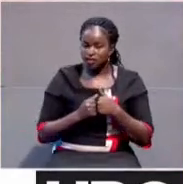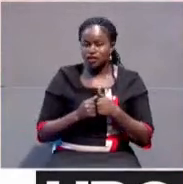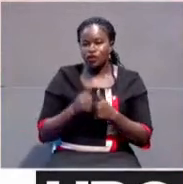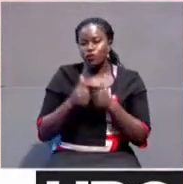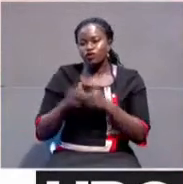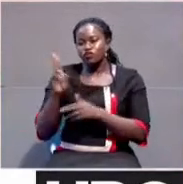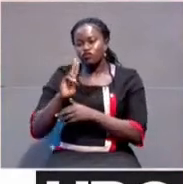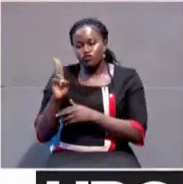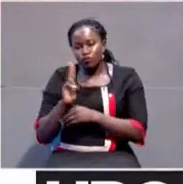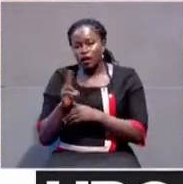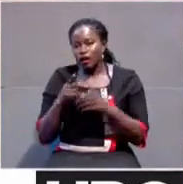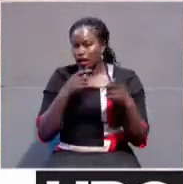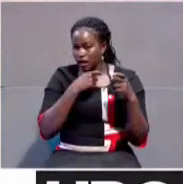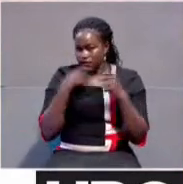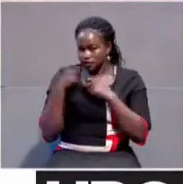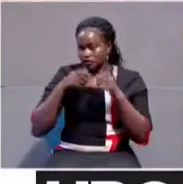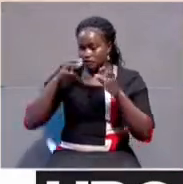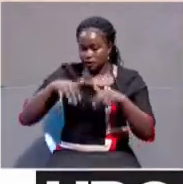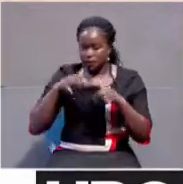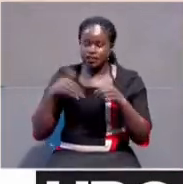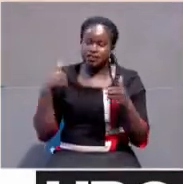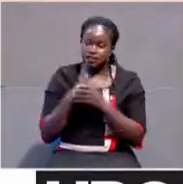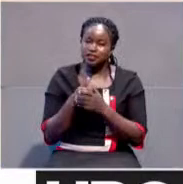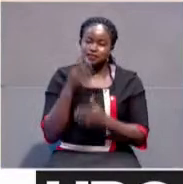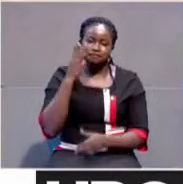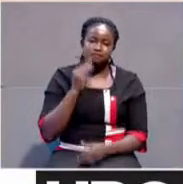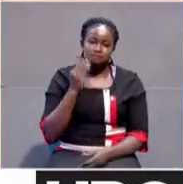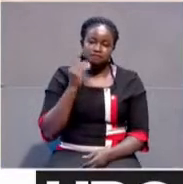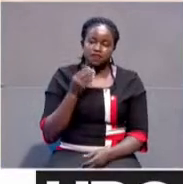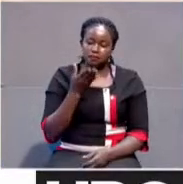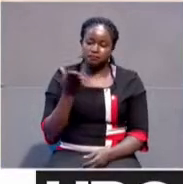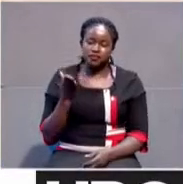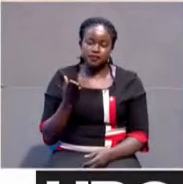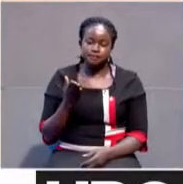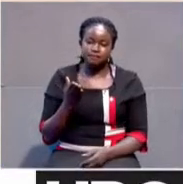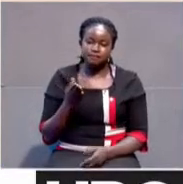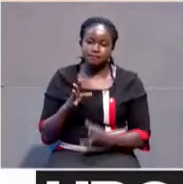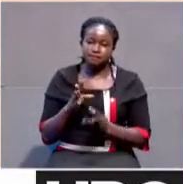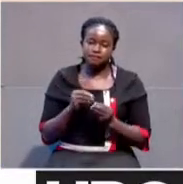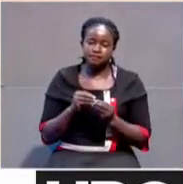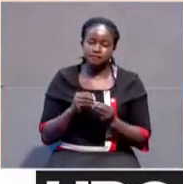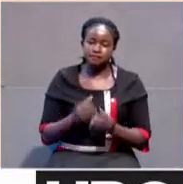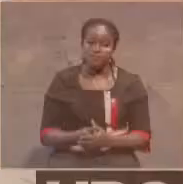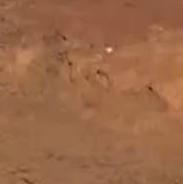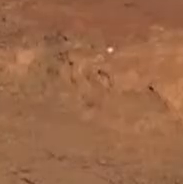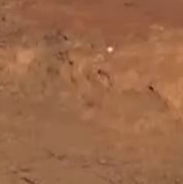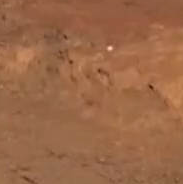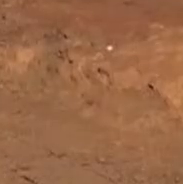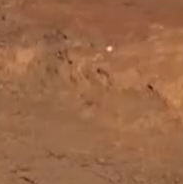farmers have been experiencing. Henry Okrut, UBC.